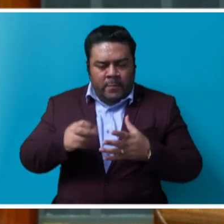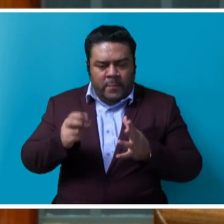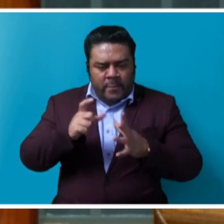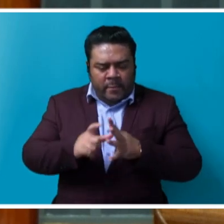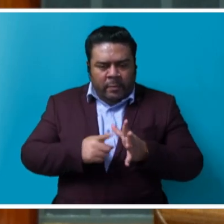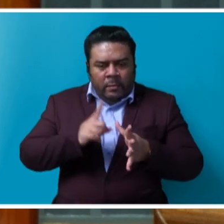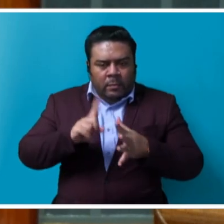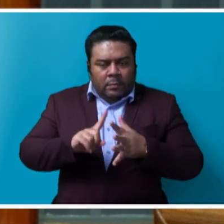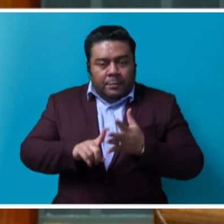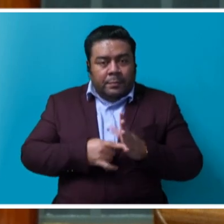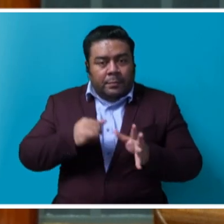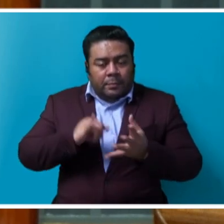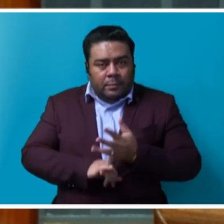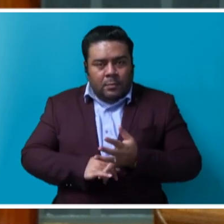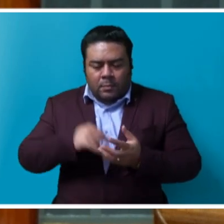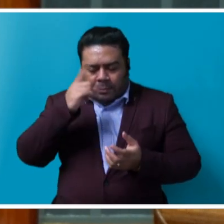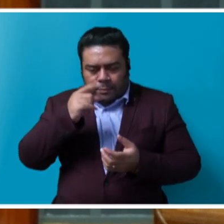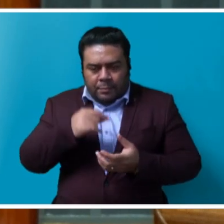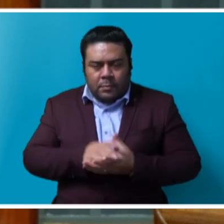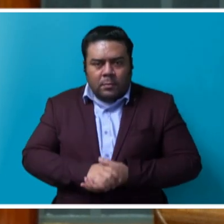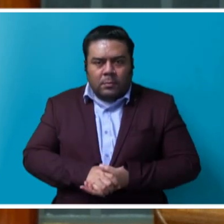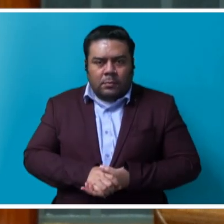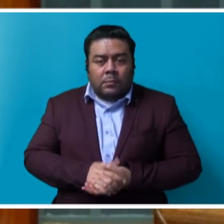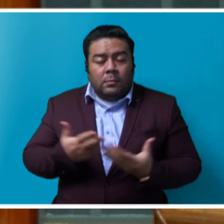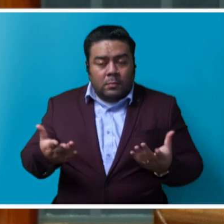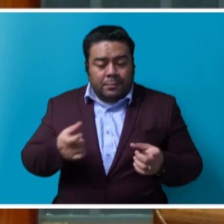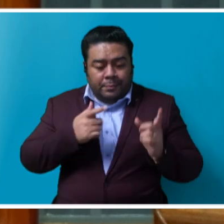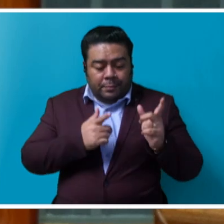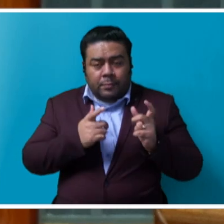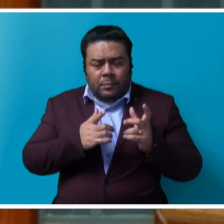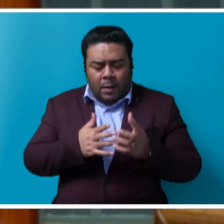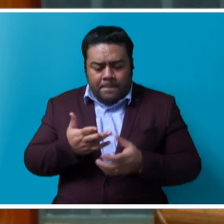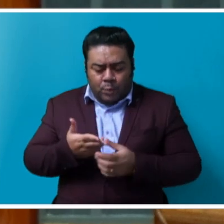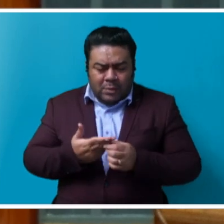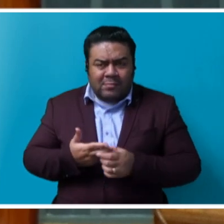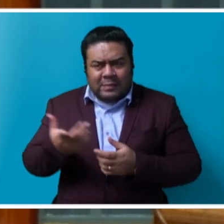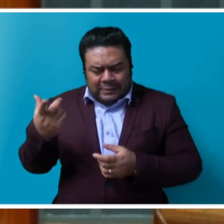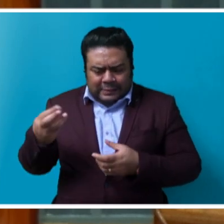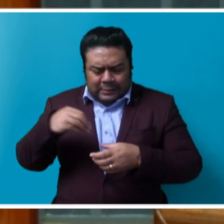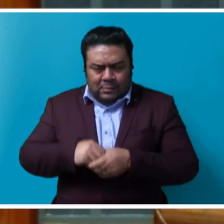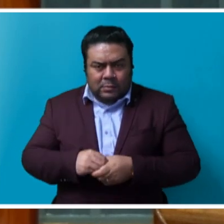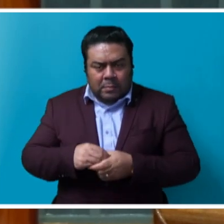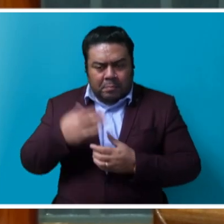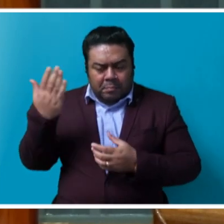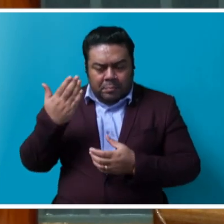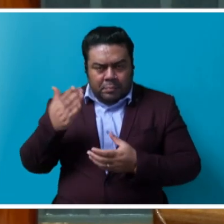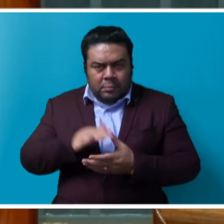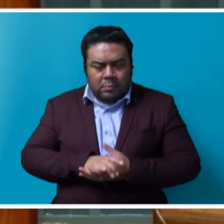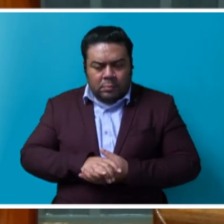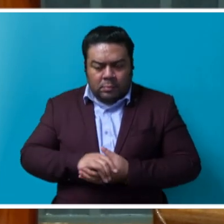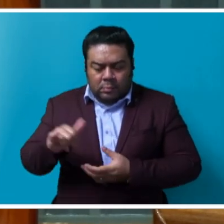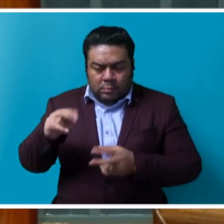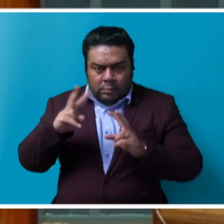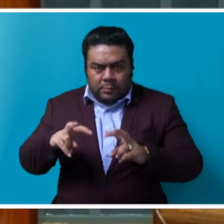Sydney to gather any possible insights into how the bullet may have ended up on board. The investigation